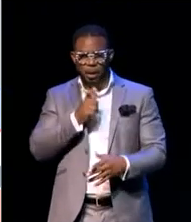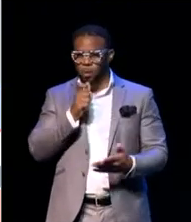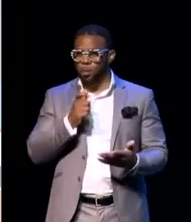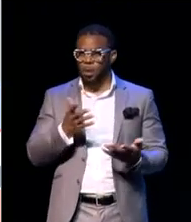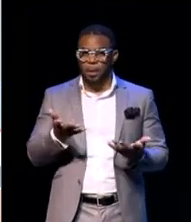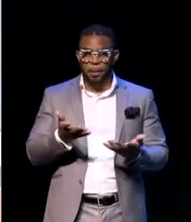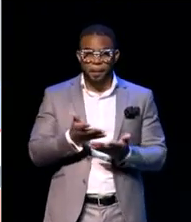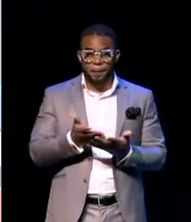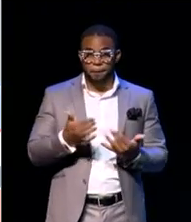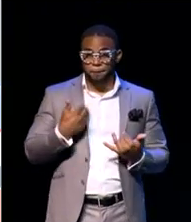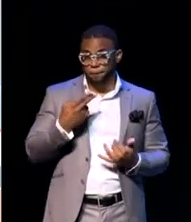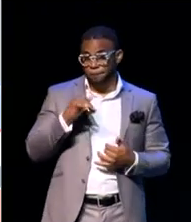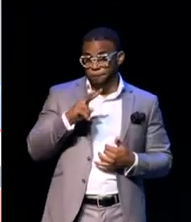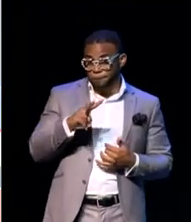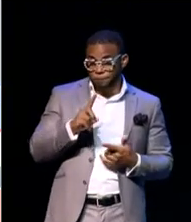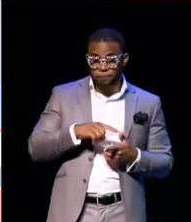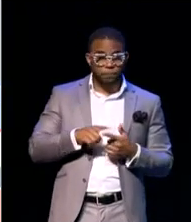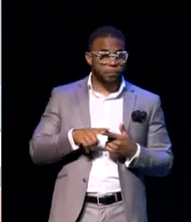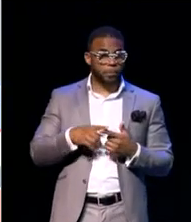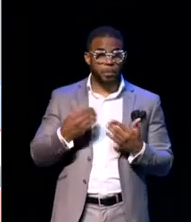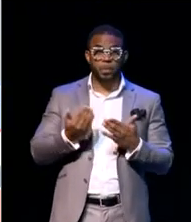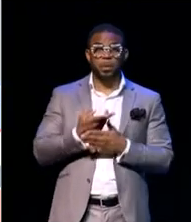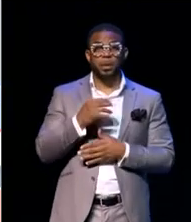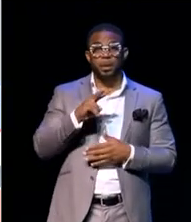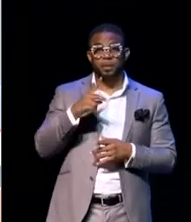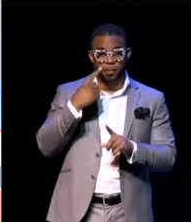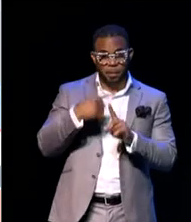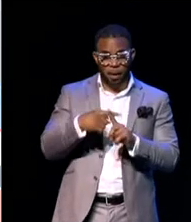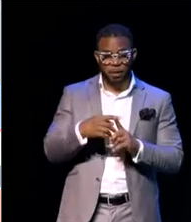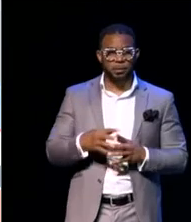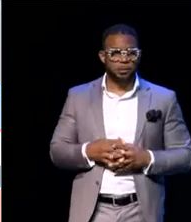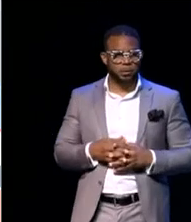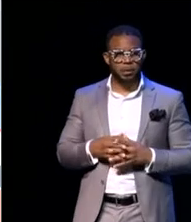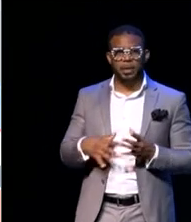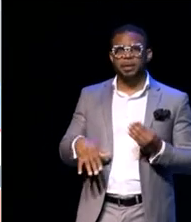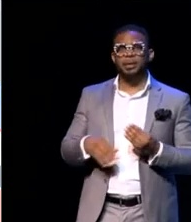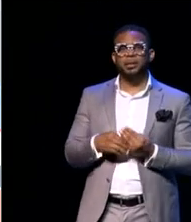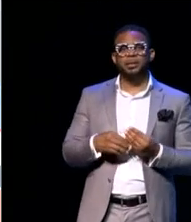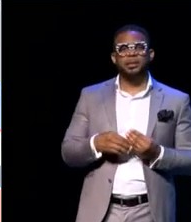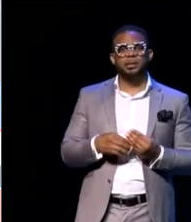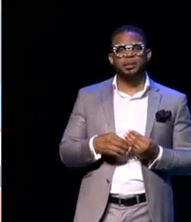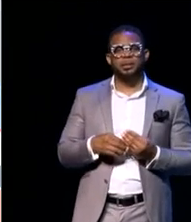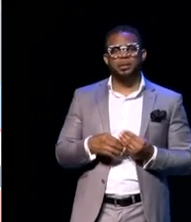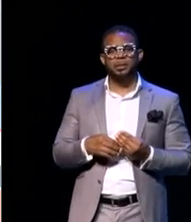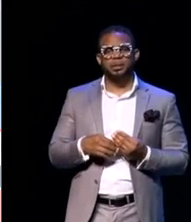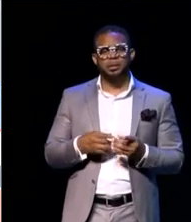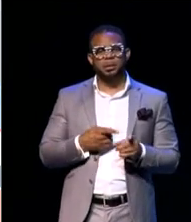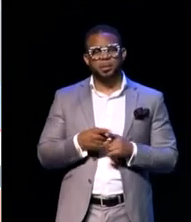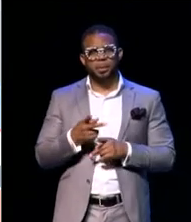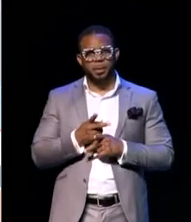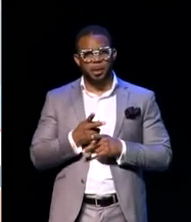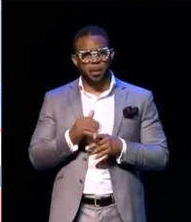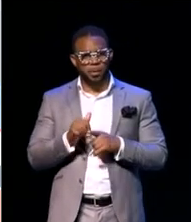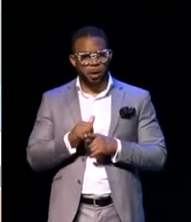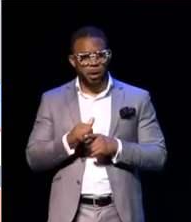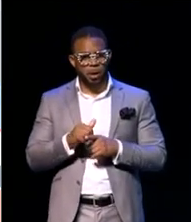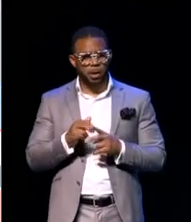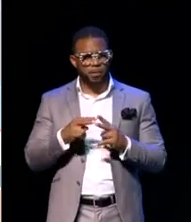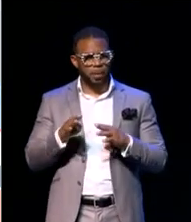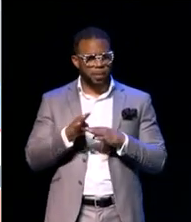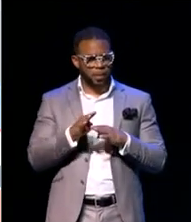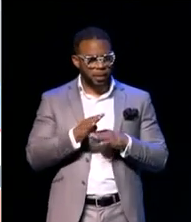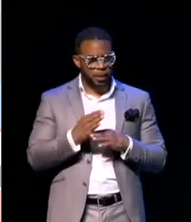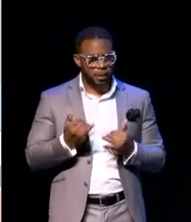who have HIV or newly HIV positive. Additionally, the primary care practices are very